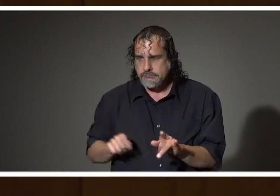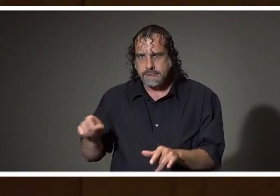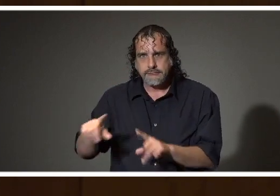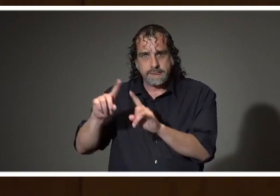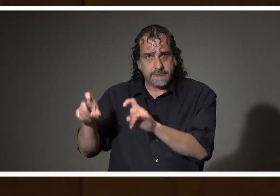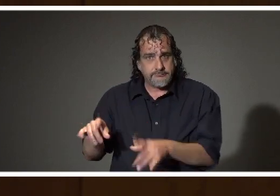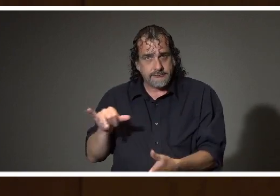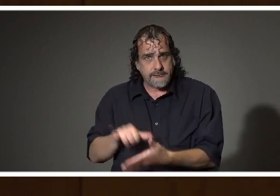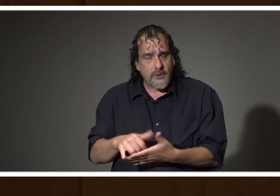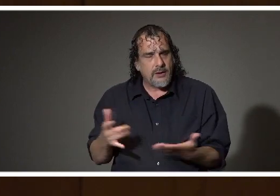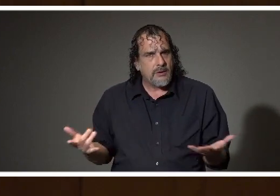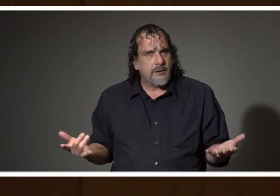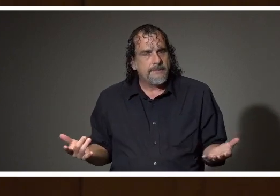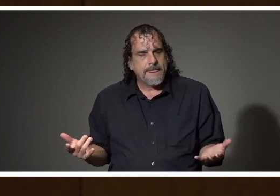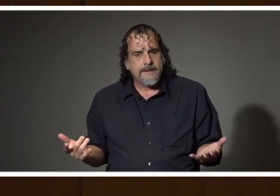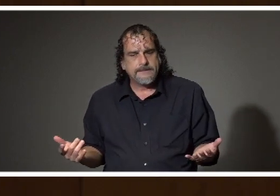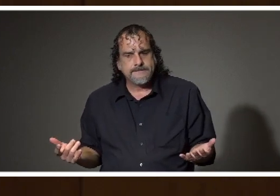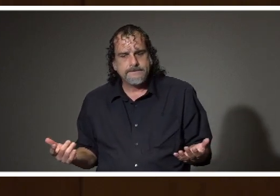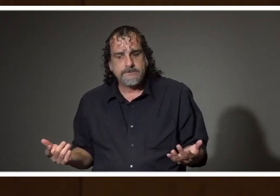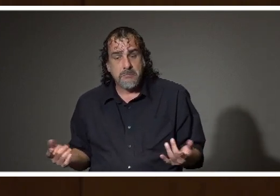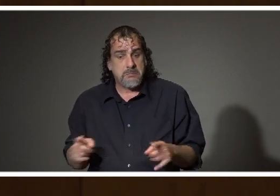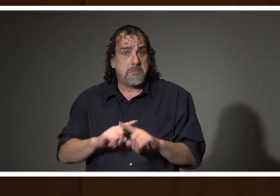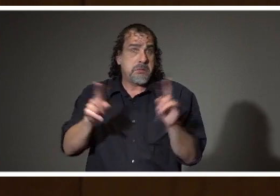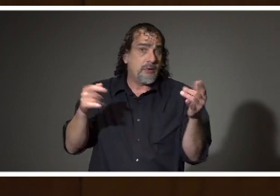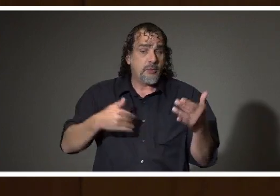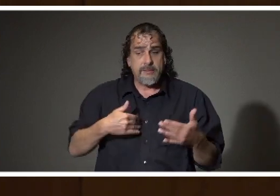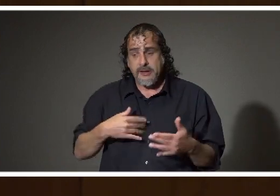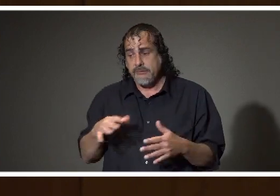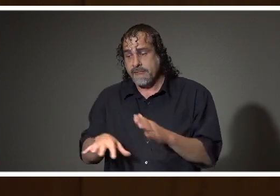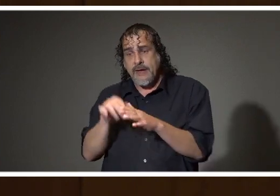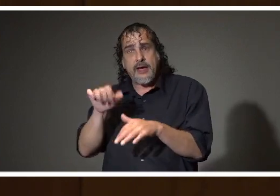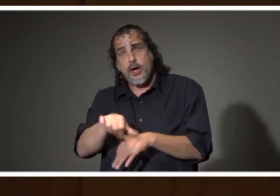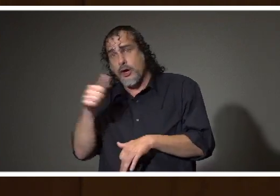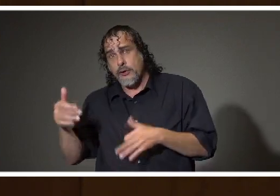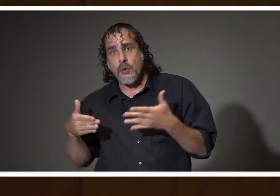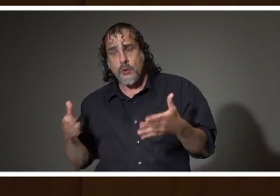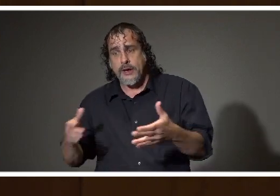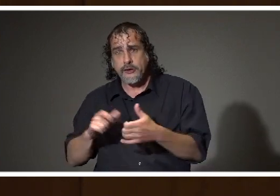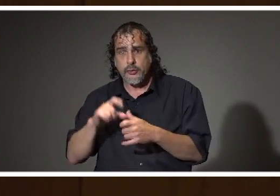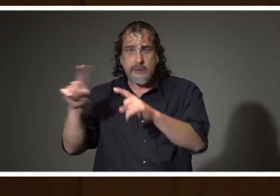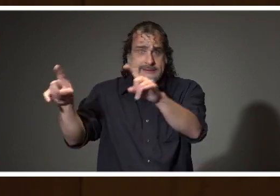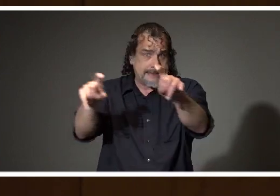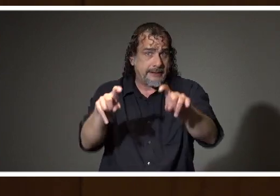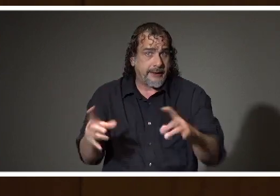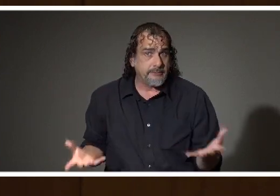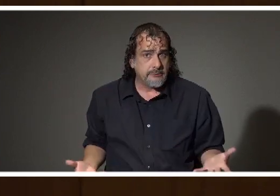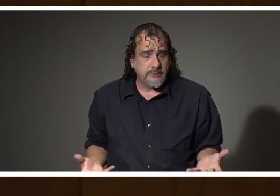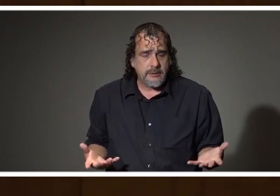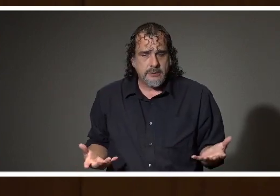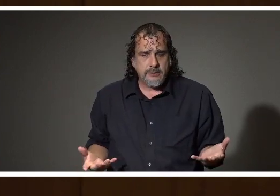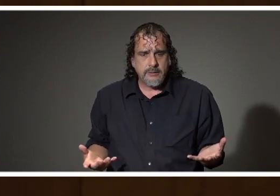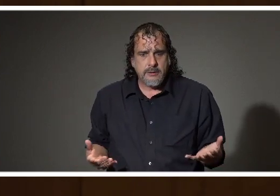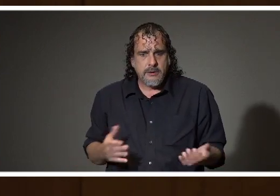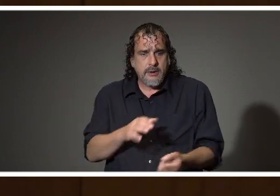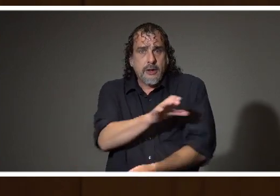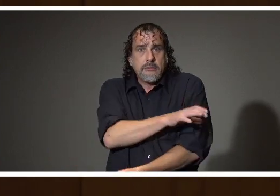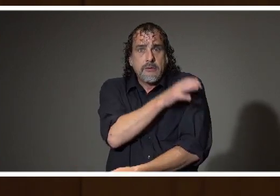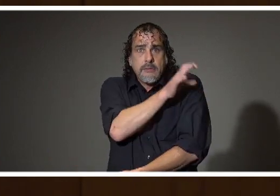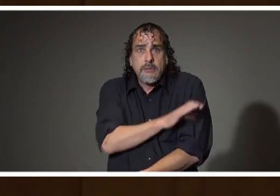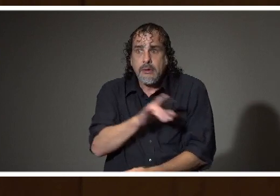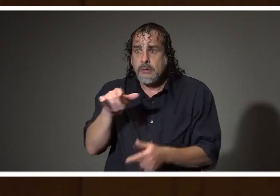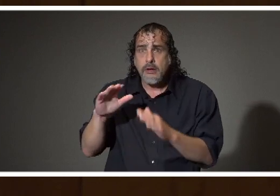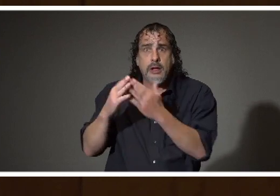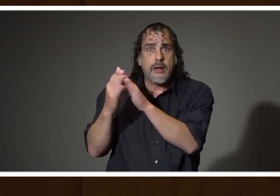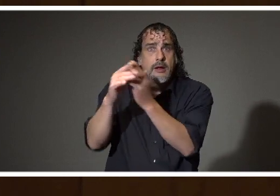mechanisms, but sometimes we may try to find other mechanisms to get testing out there. Certainly, the community health centers have really ramped up testing,